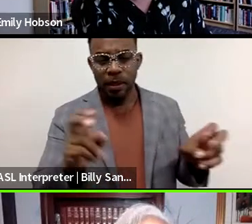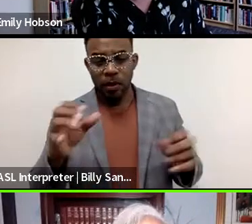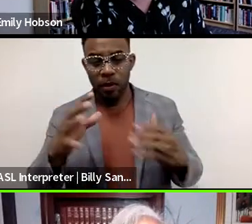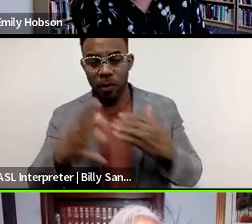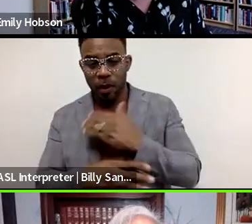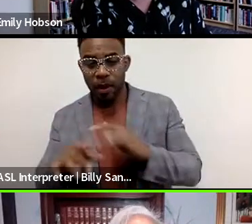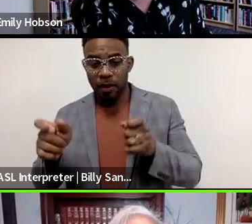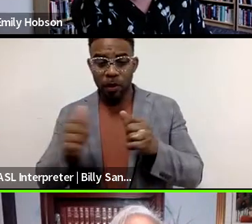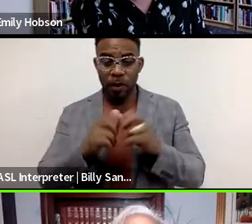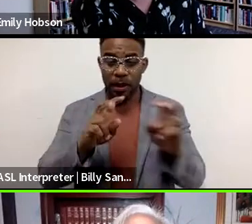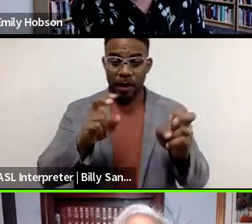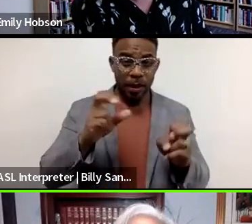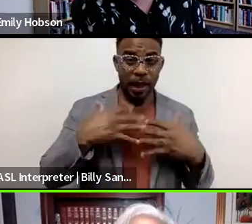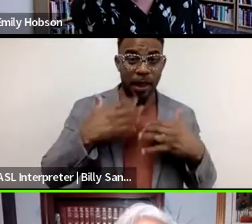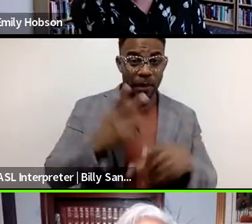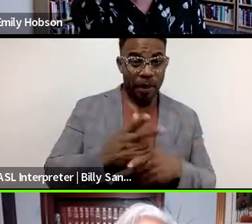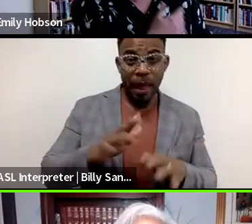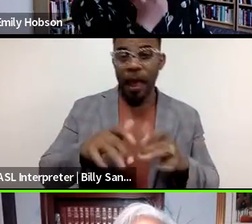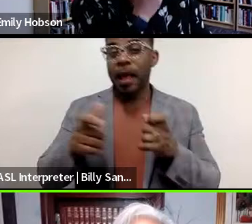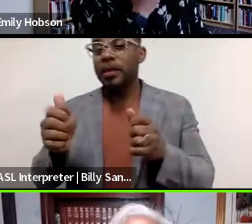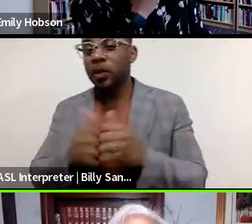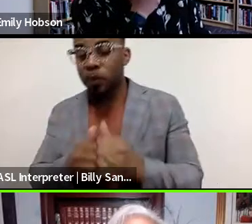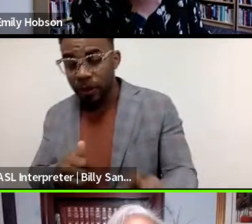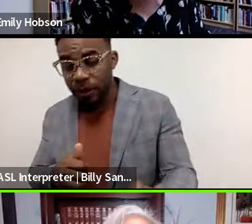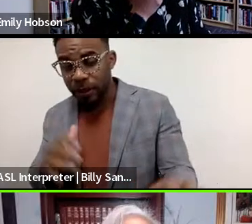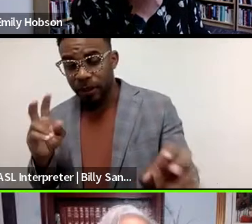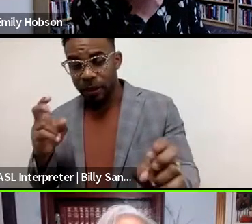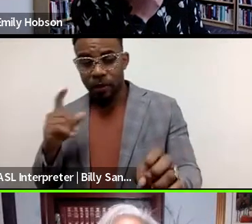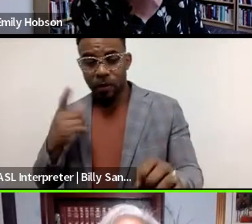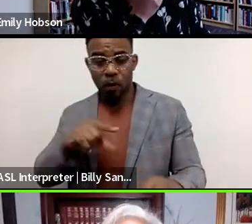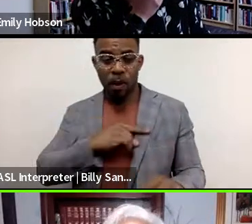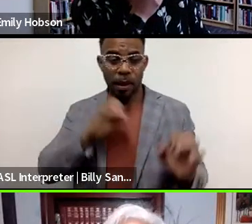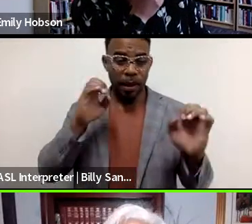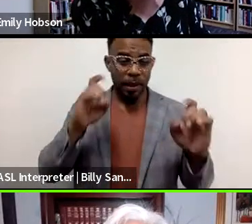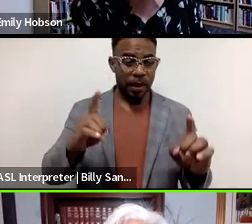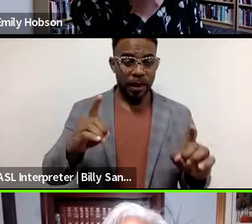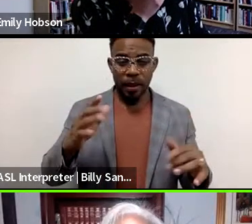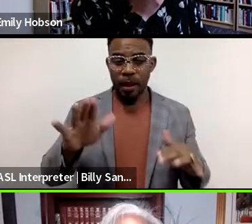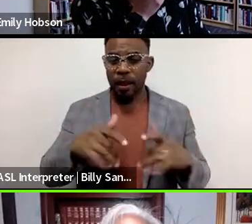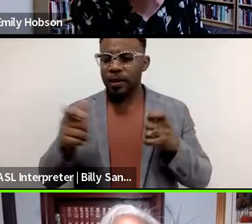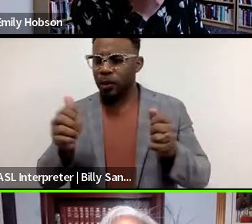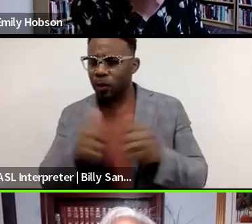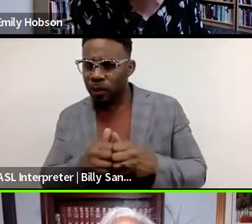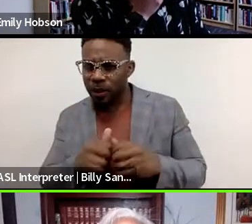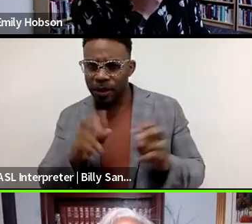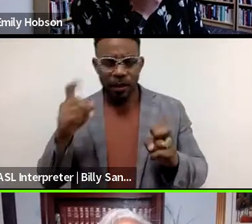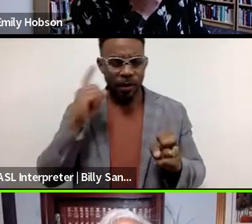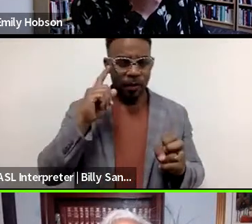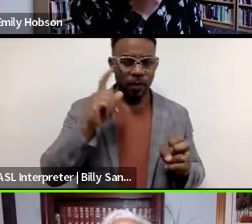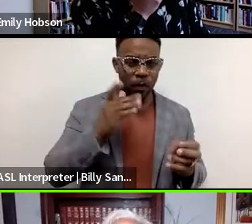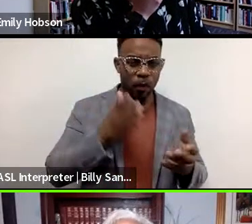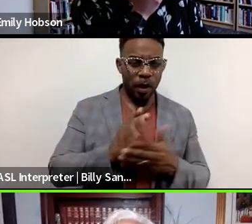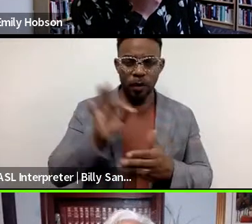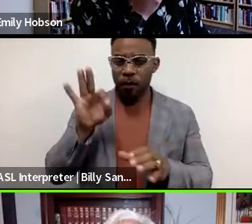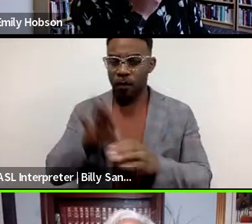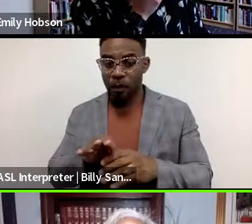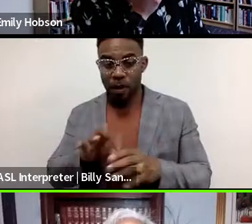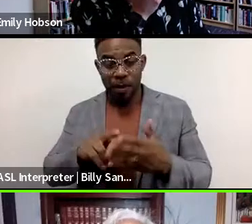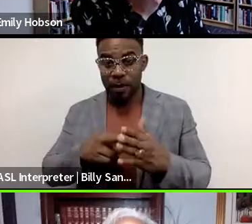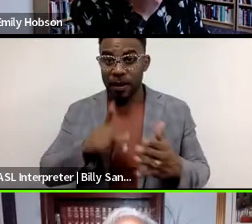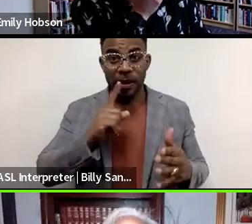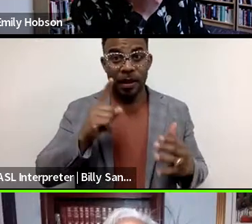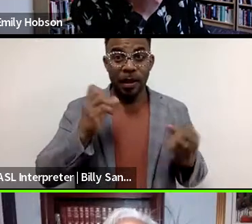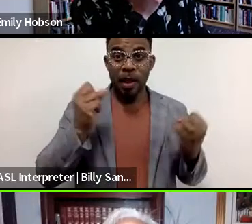it deals with issues of healthcare, how it deals with issues of quality education, how it deals with issues of the right to vote. I mean, it